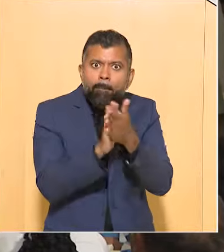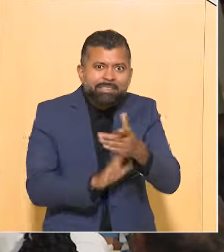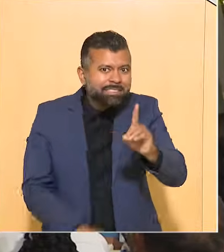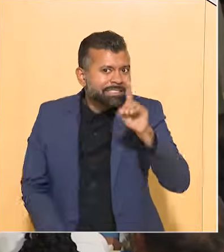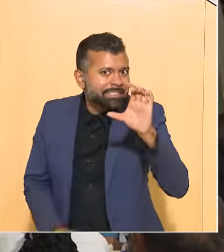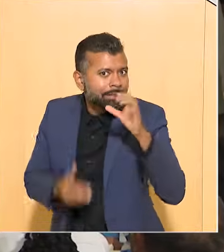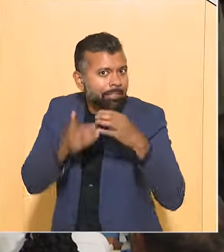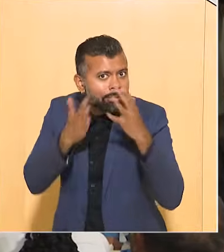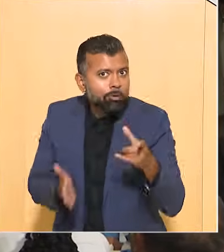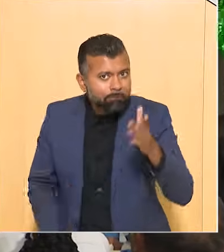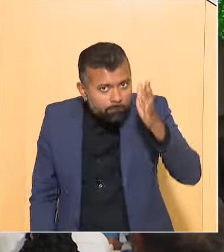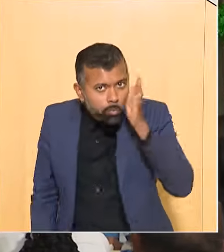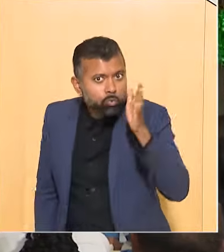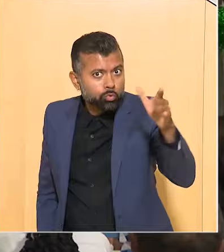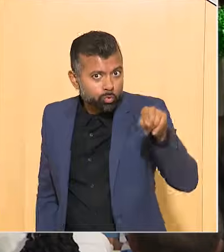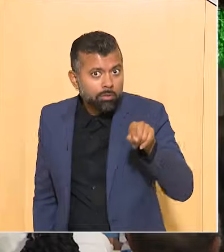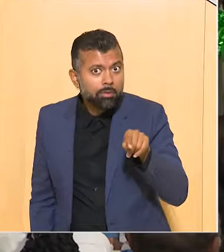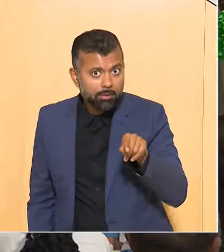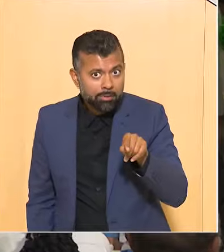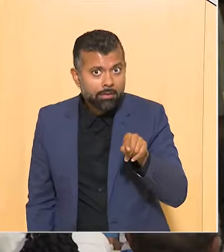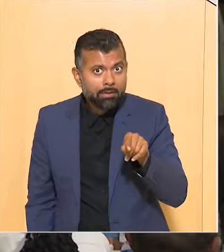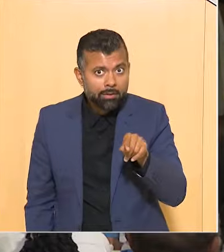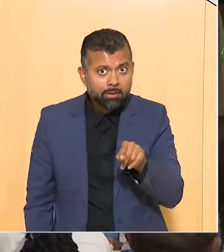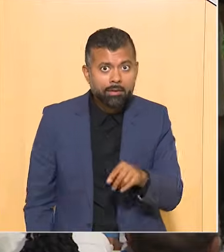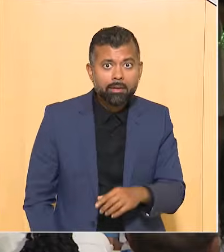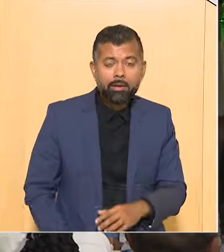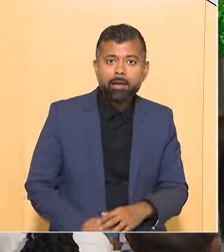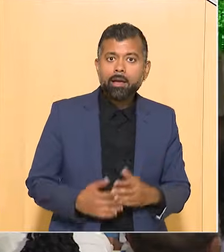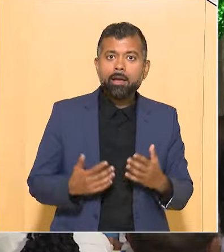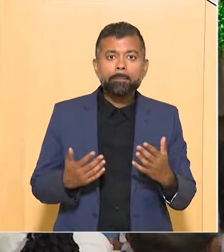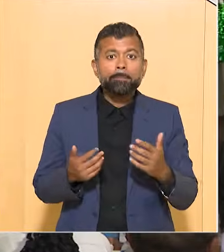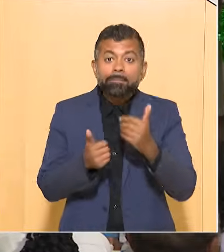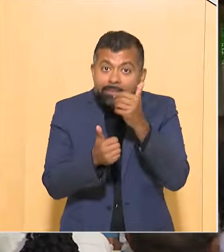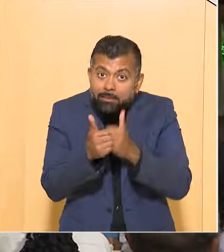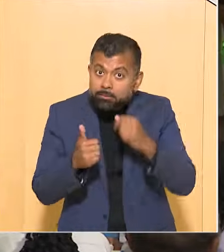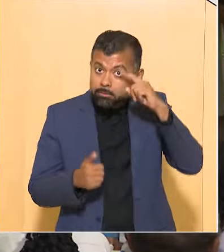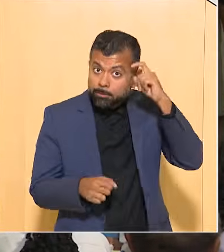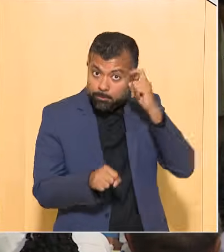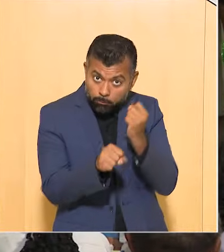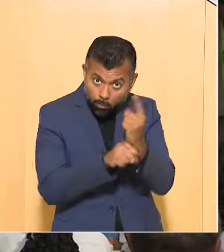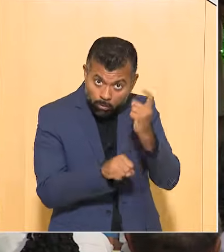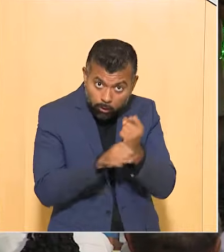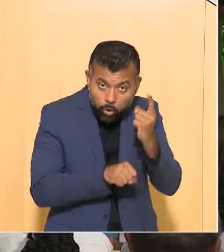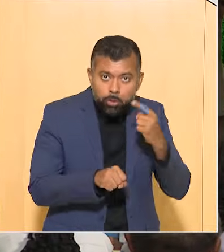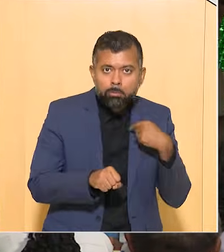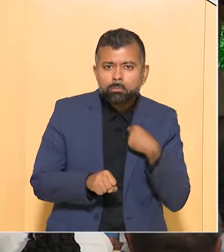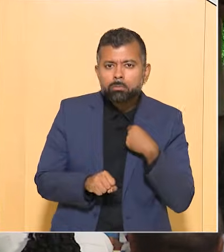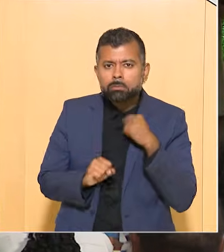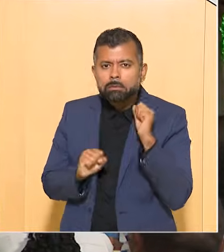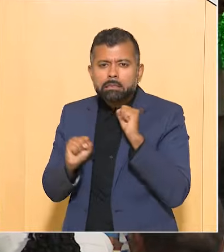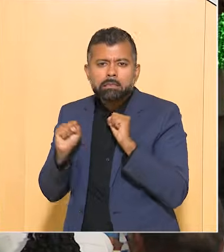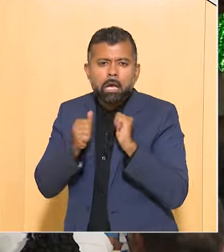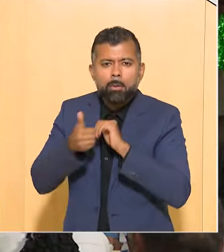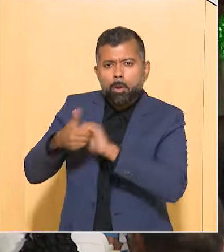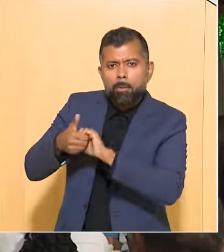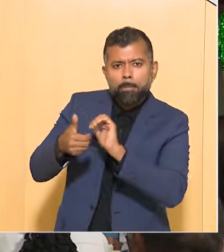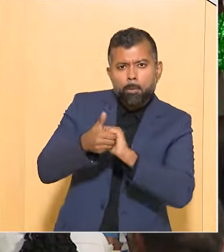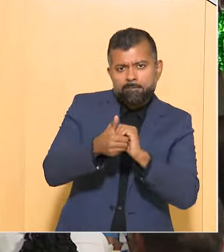Each summer, our offices, the community affairs offices, we come together so we help